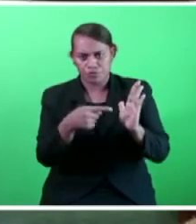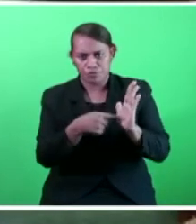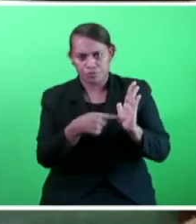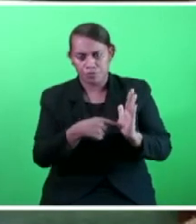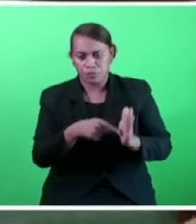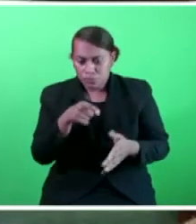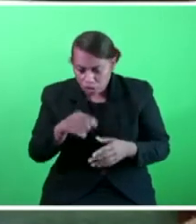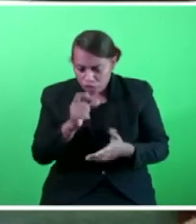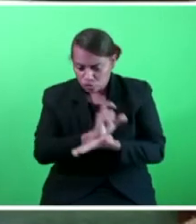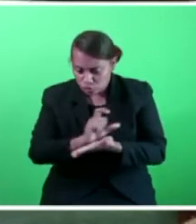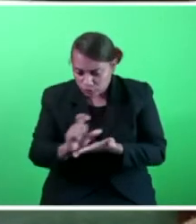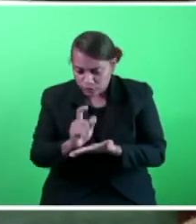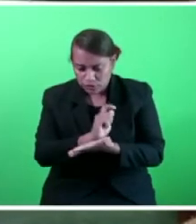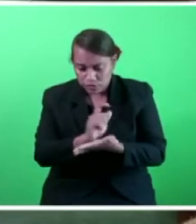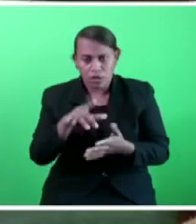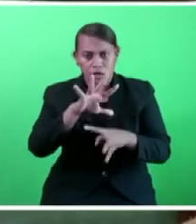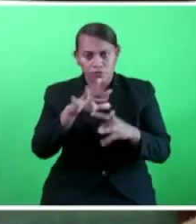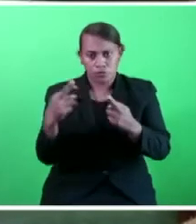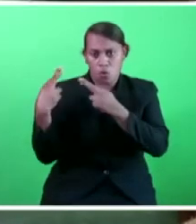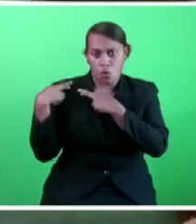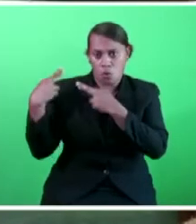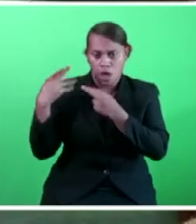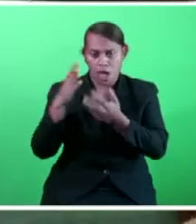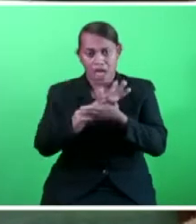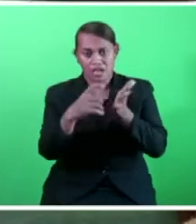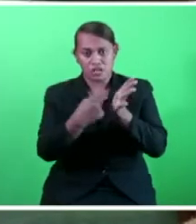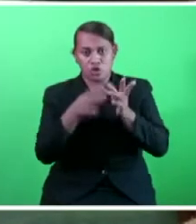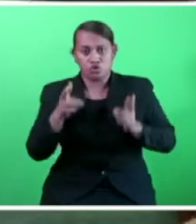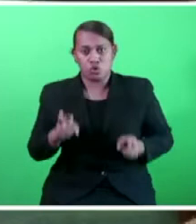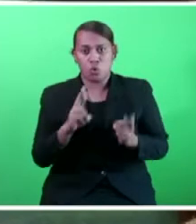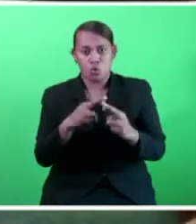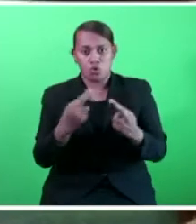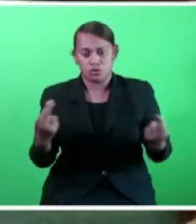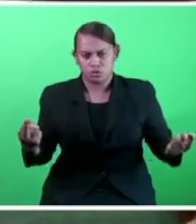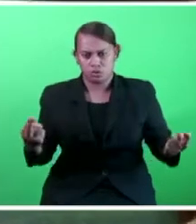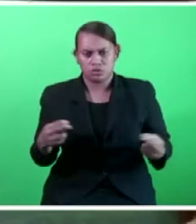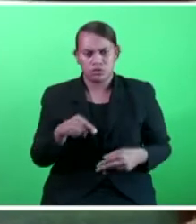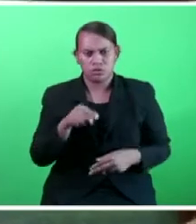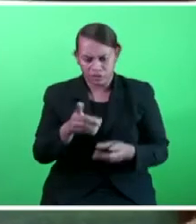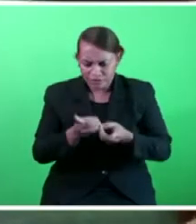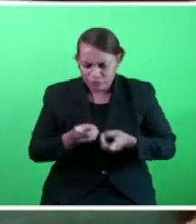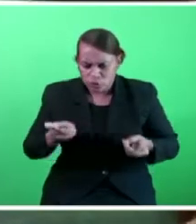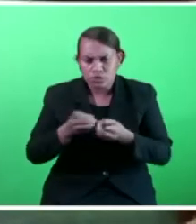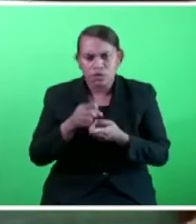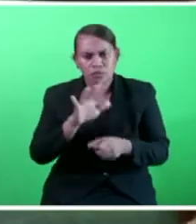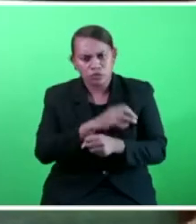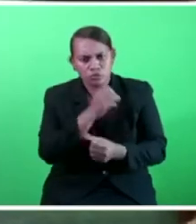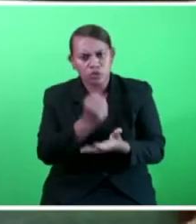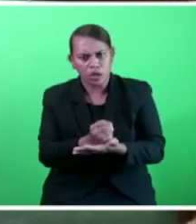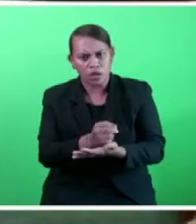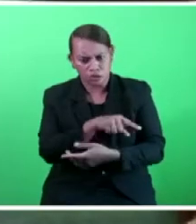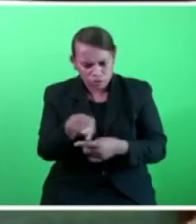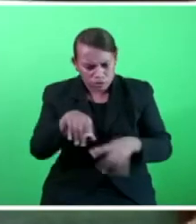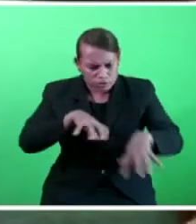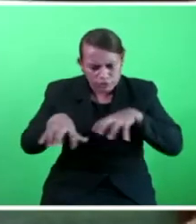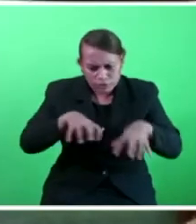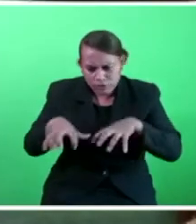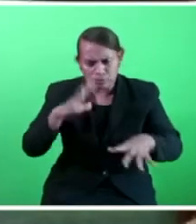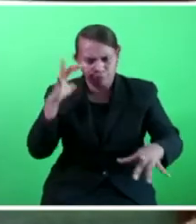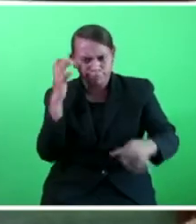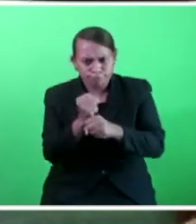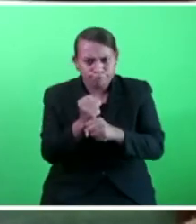HR department and introducing a maximum timeline for selection activities to be concluded. The Public Service Commission, of course,